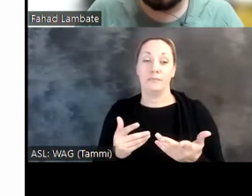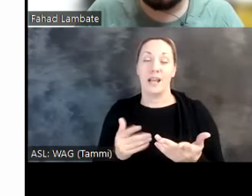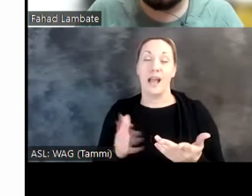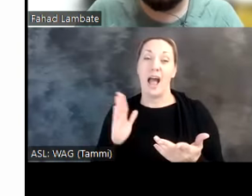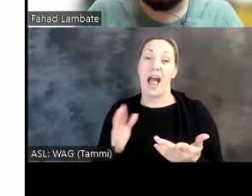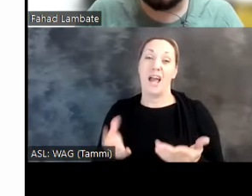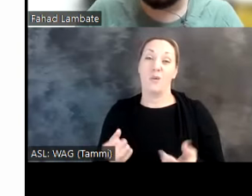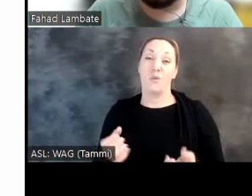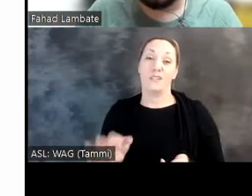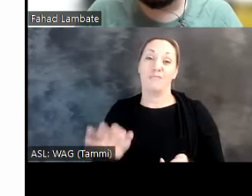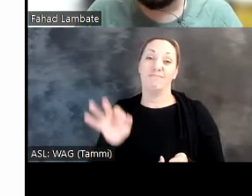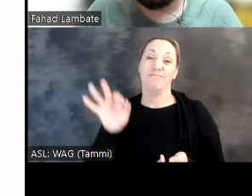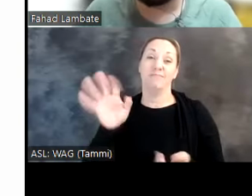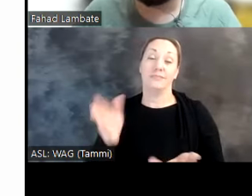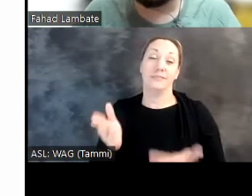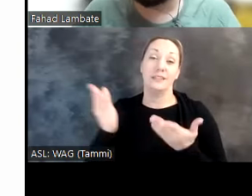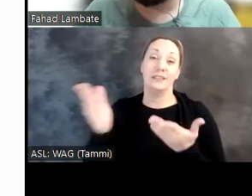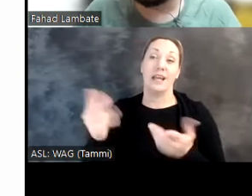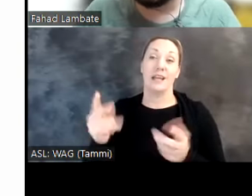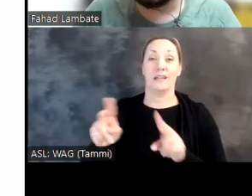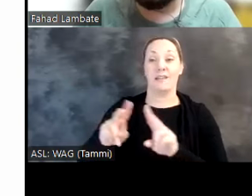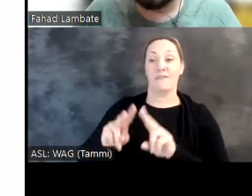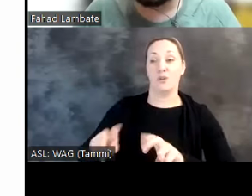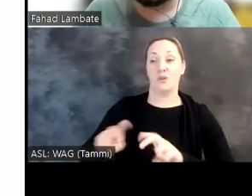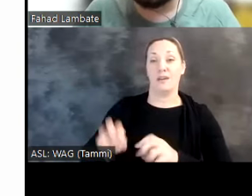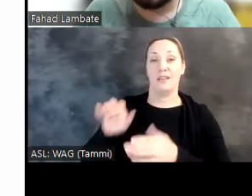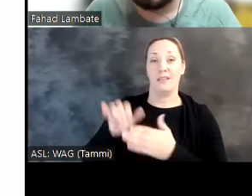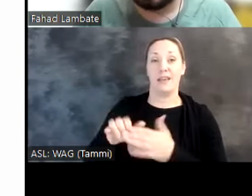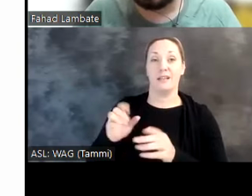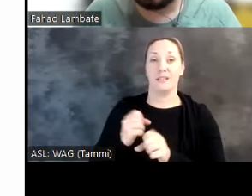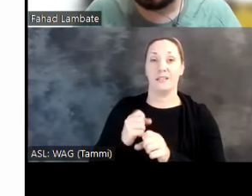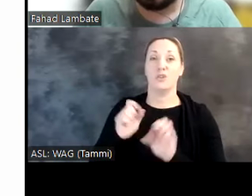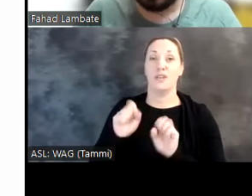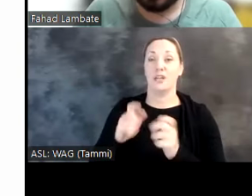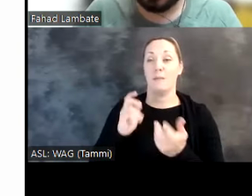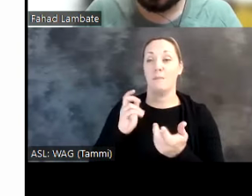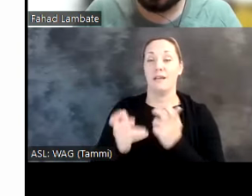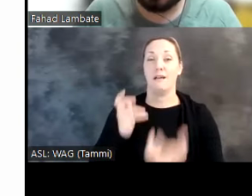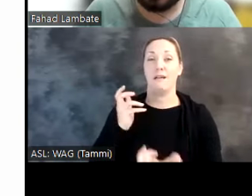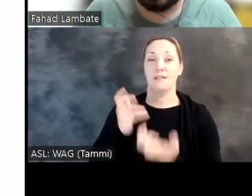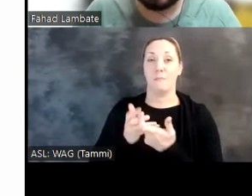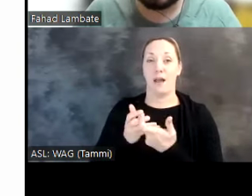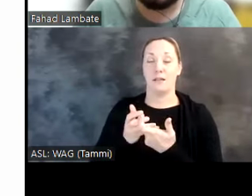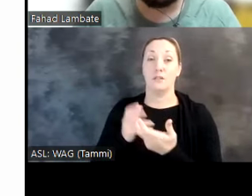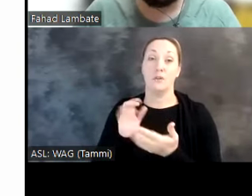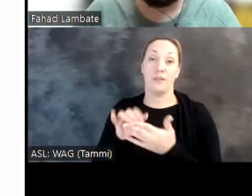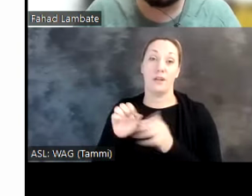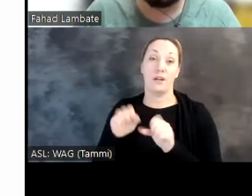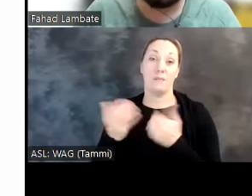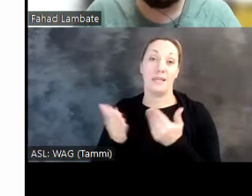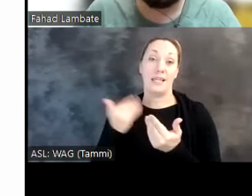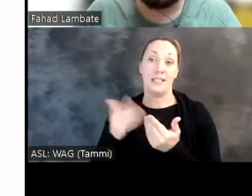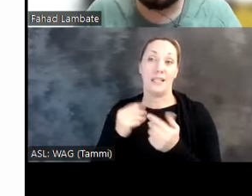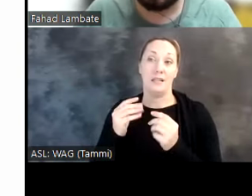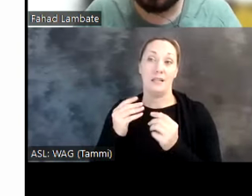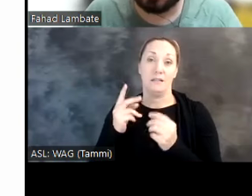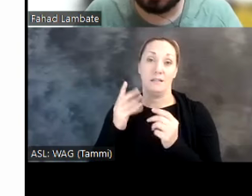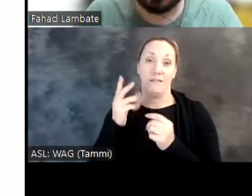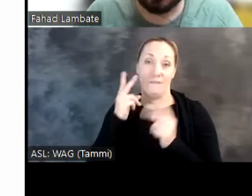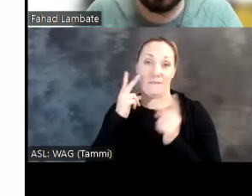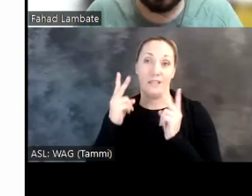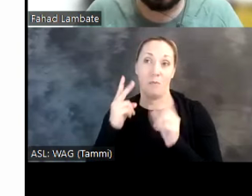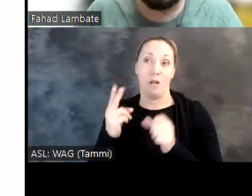say definitely have a look at that, so it can be customized. So it could be easily visible for